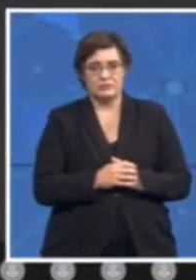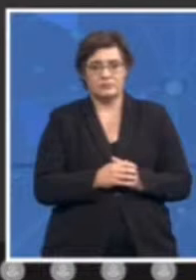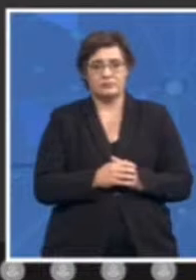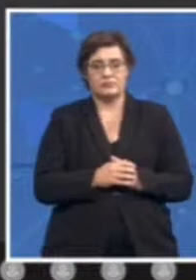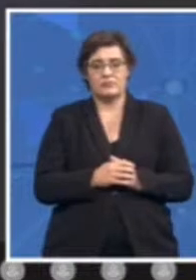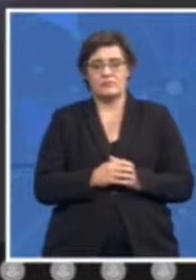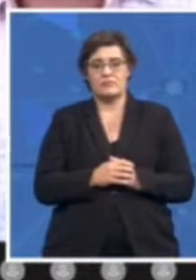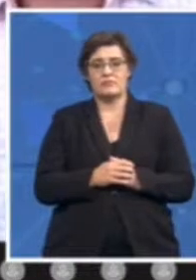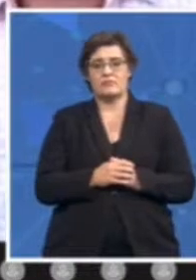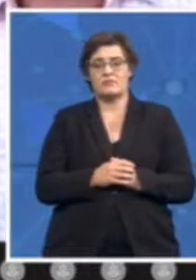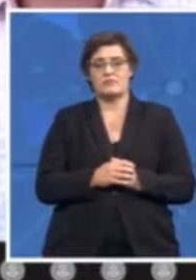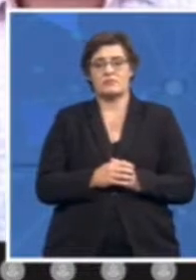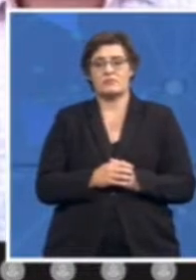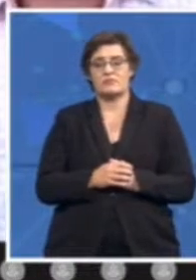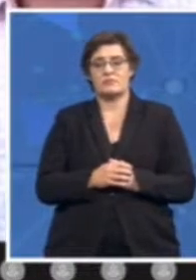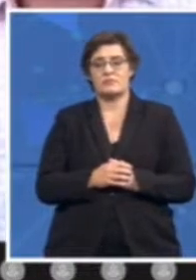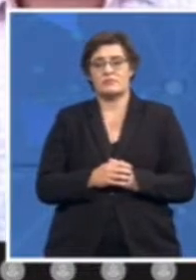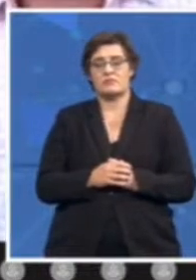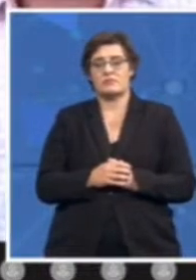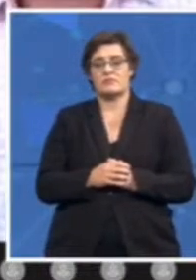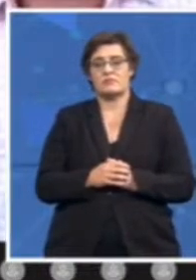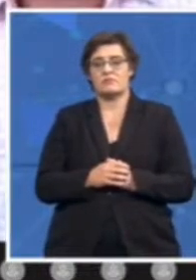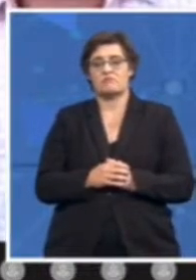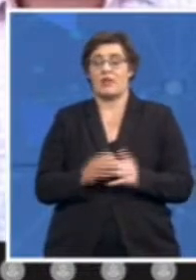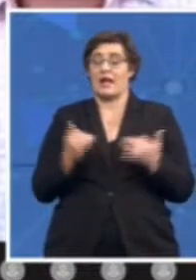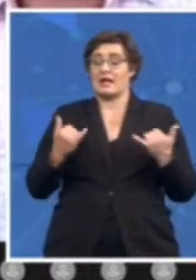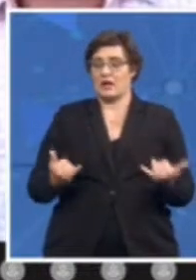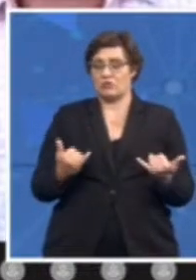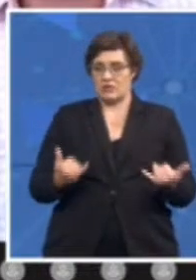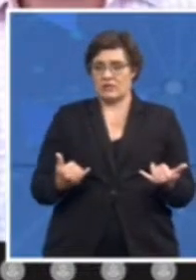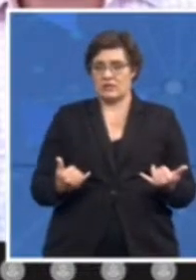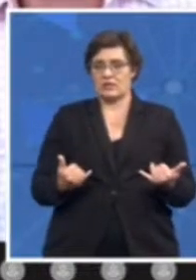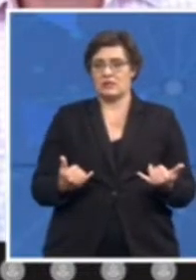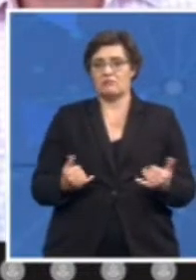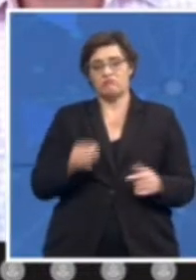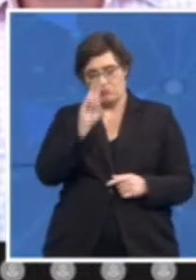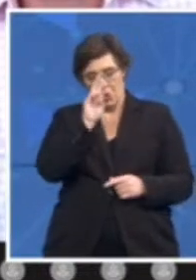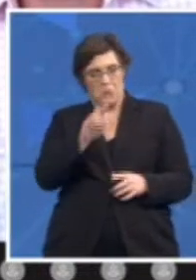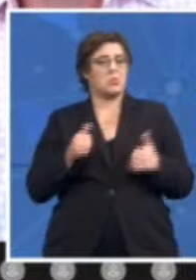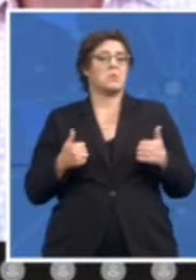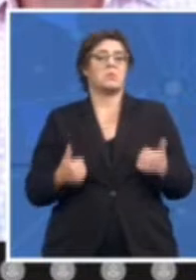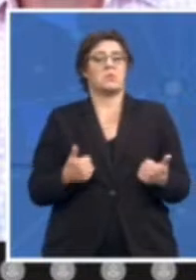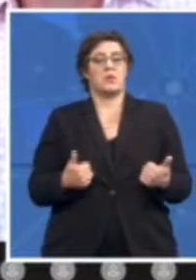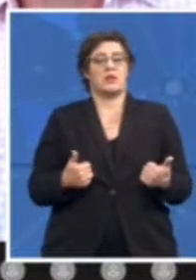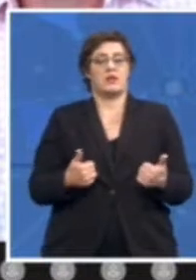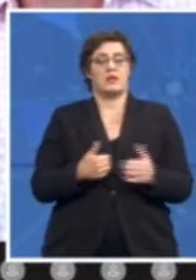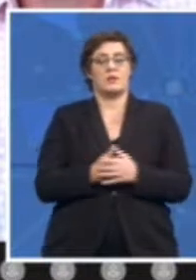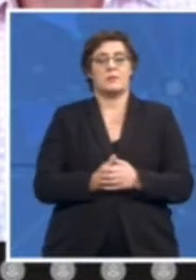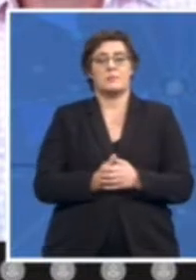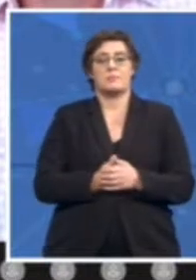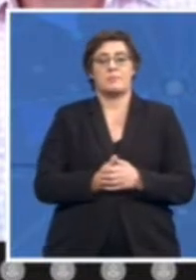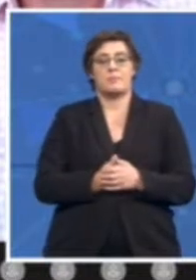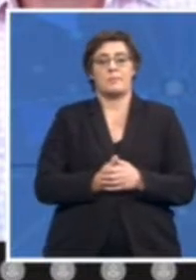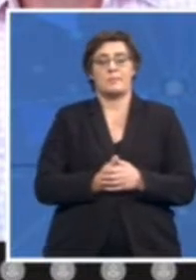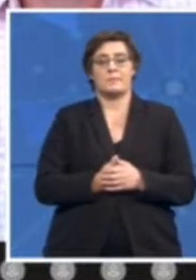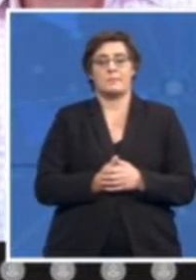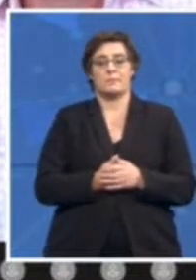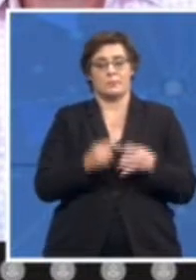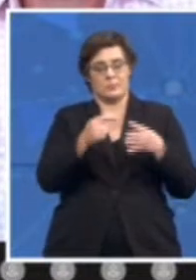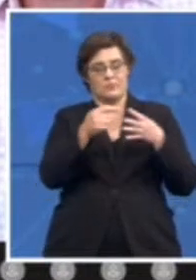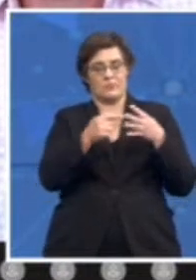At this point in time, Sikonati, the prognosis is good. We have a number of units that are coming back as